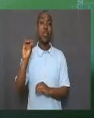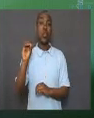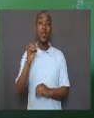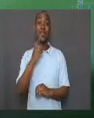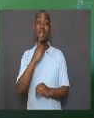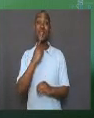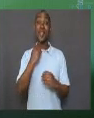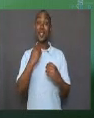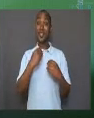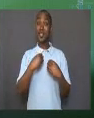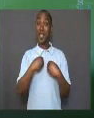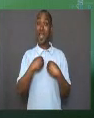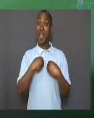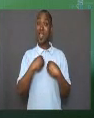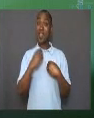starch is present?